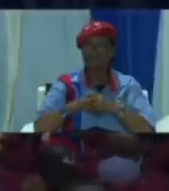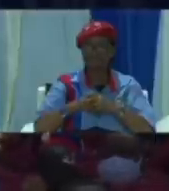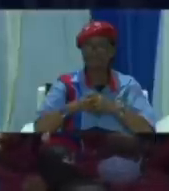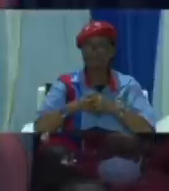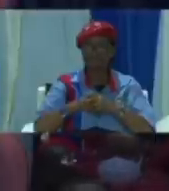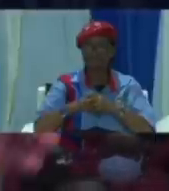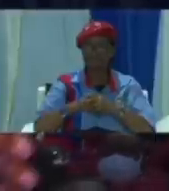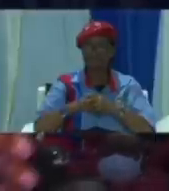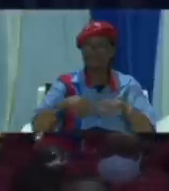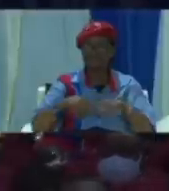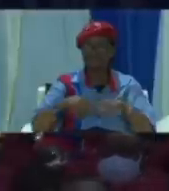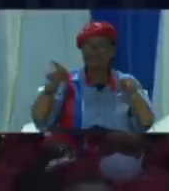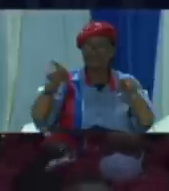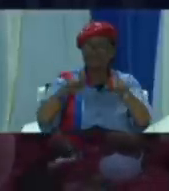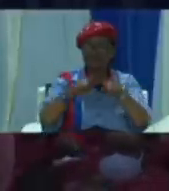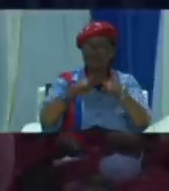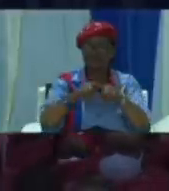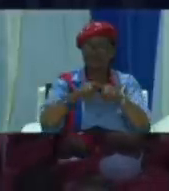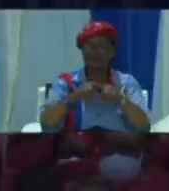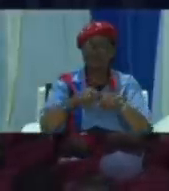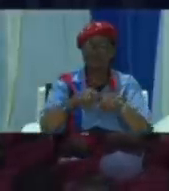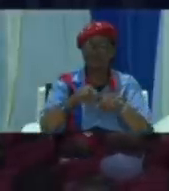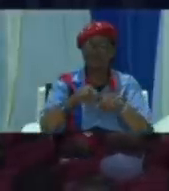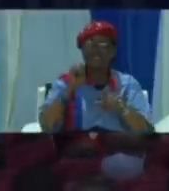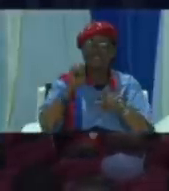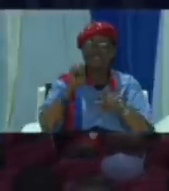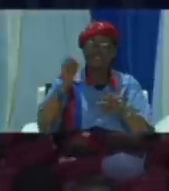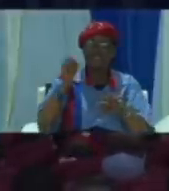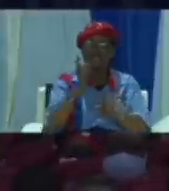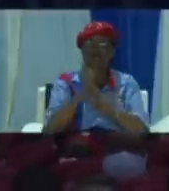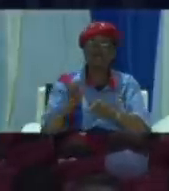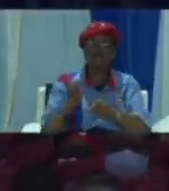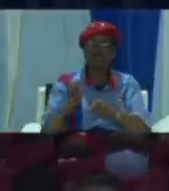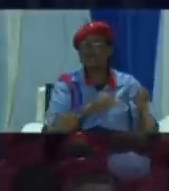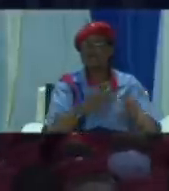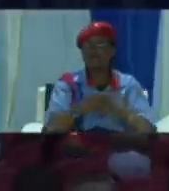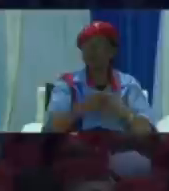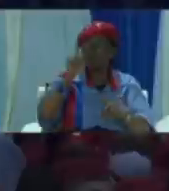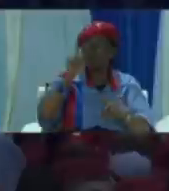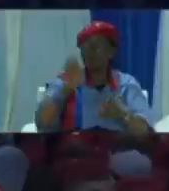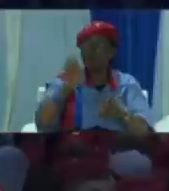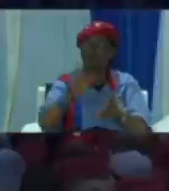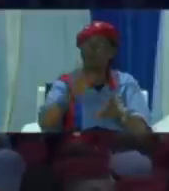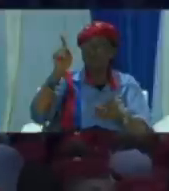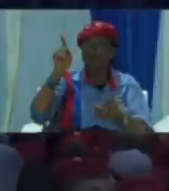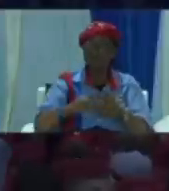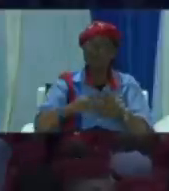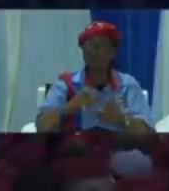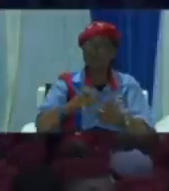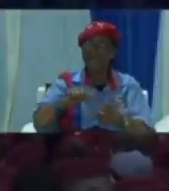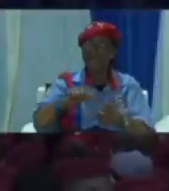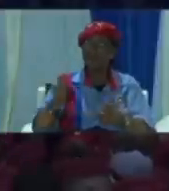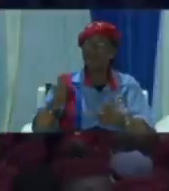So he just moved from one wave of glory to another and to another and to